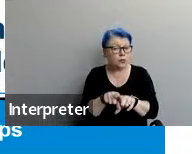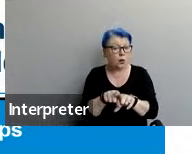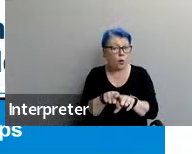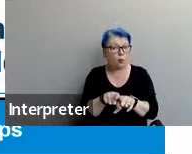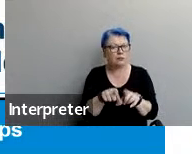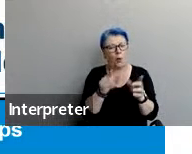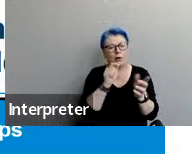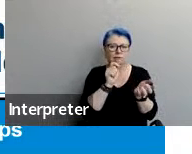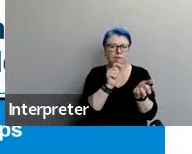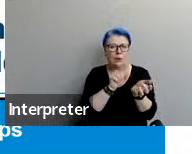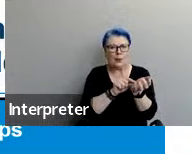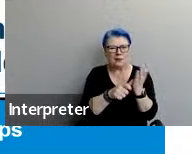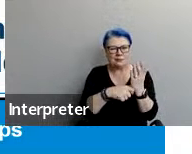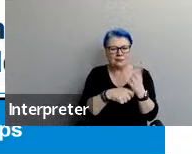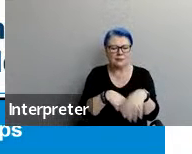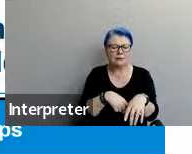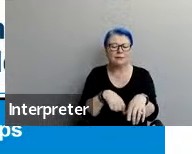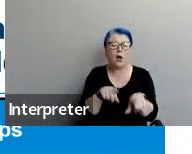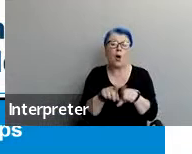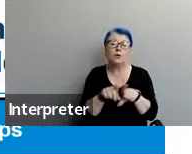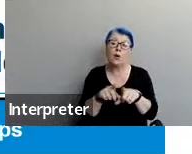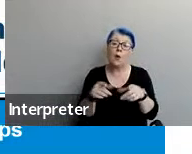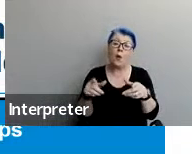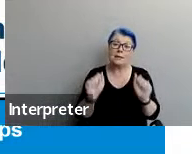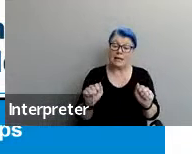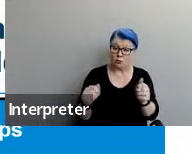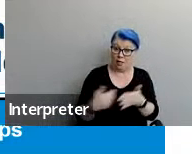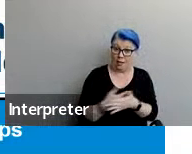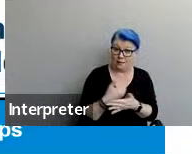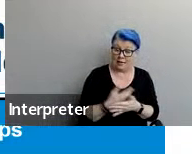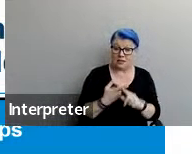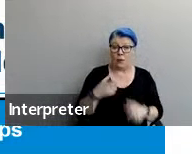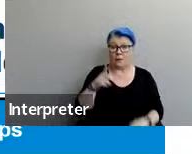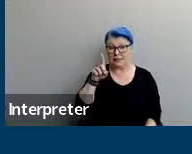potential video updates from DLT members.